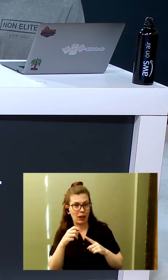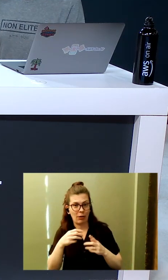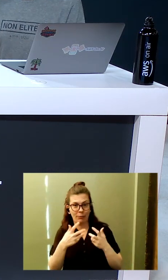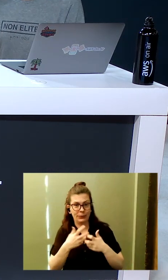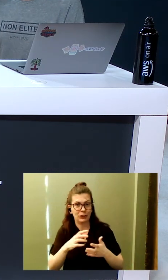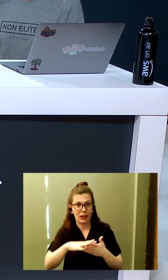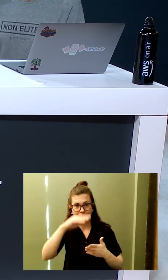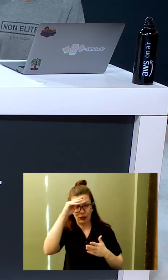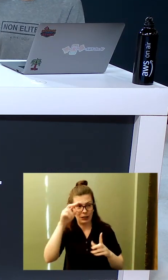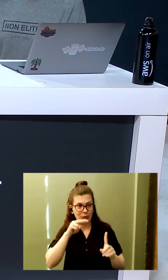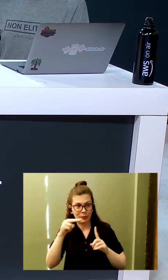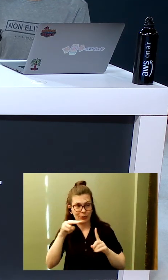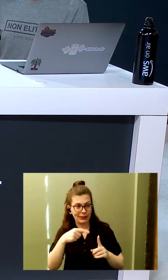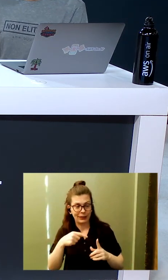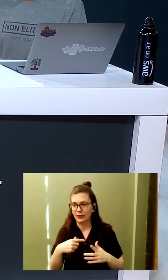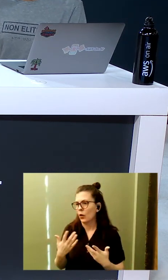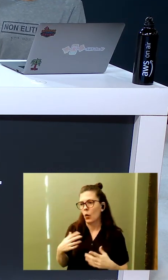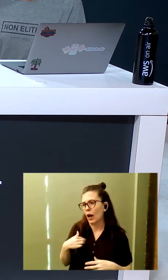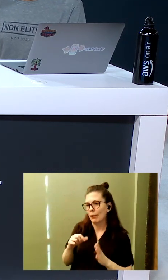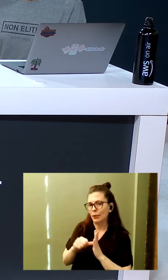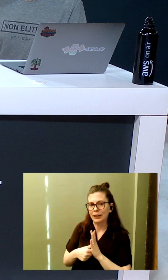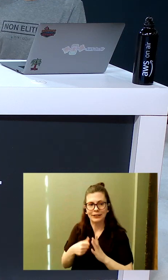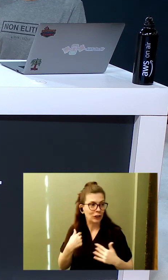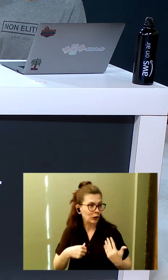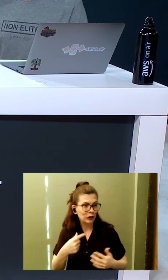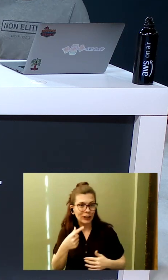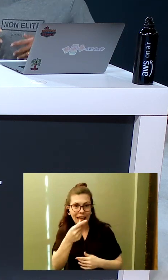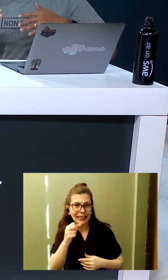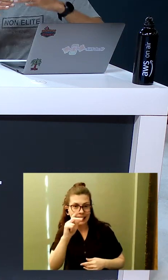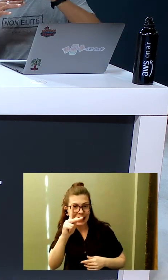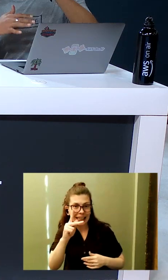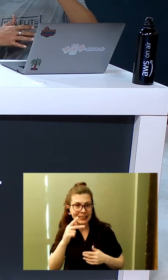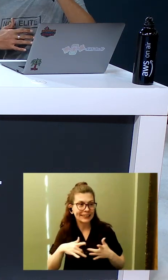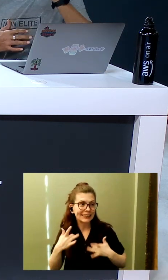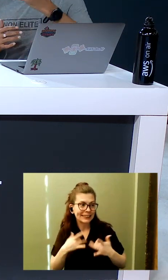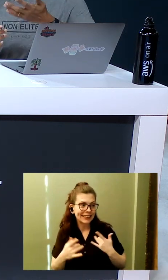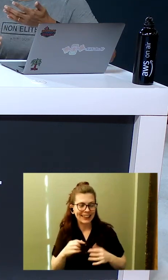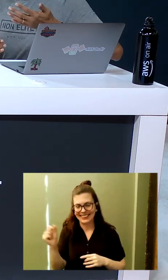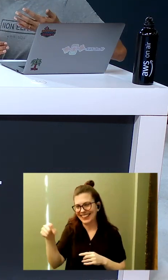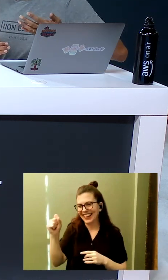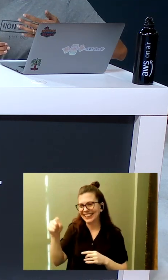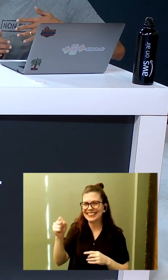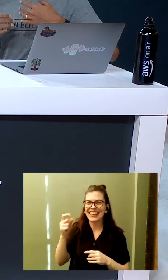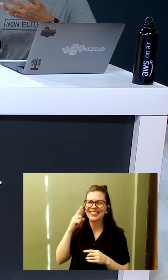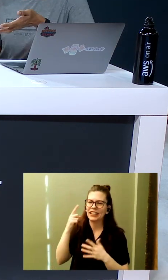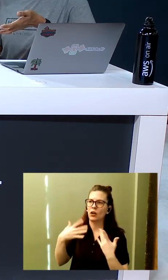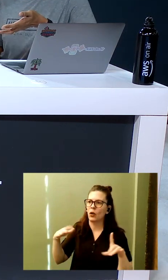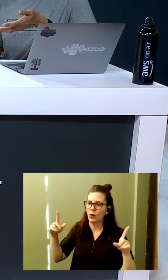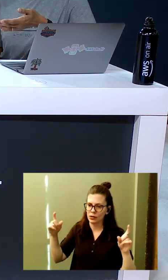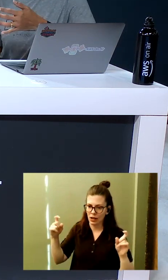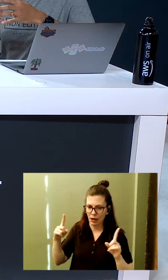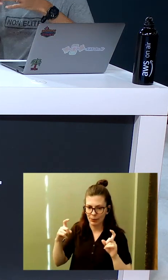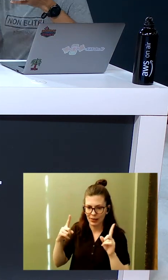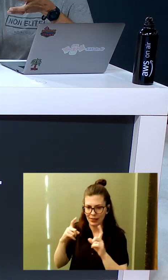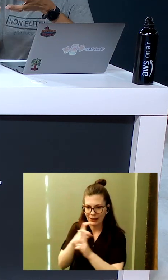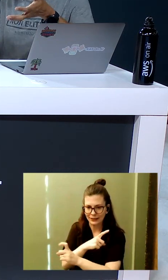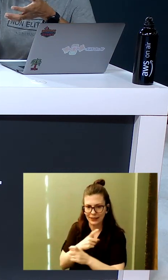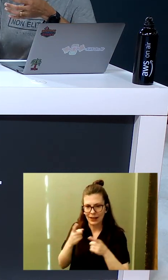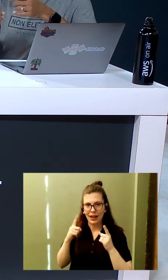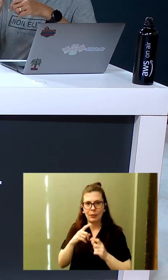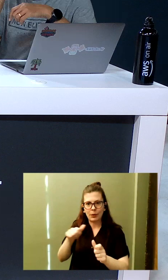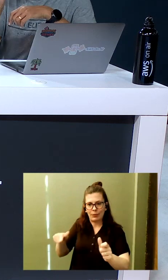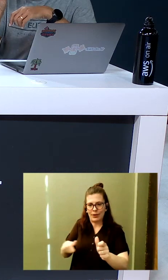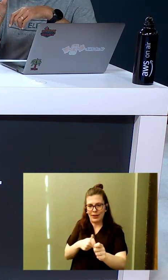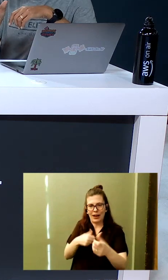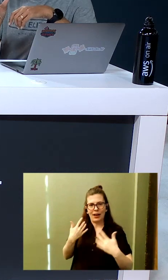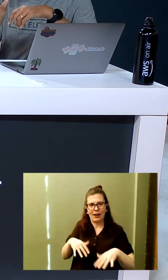I'm just impressed. You're just geeking out over there. Yeah, I know. I'm thinking about all the complexity under the hood that went in to make this such a simple